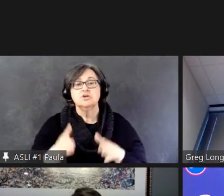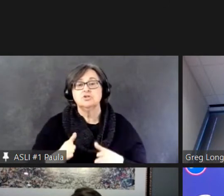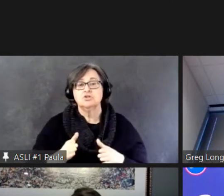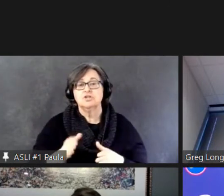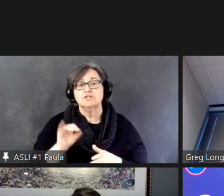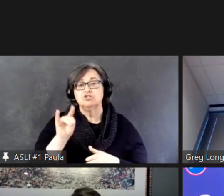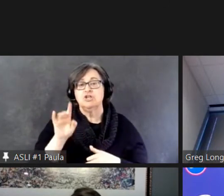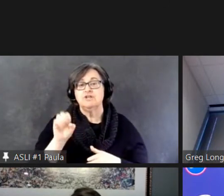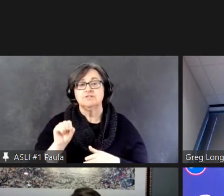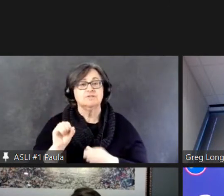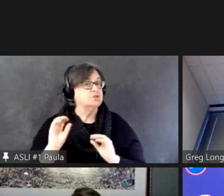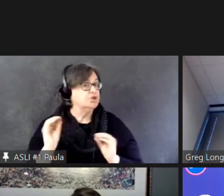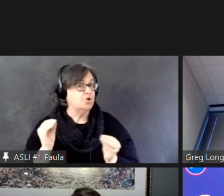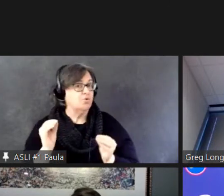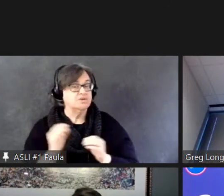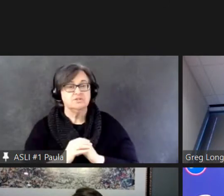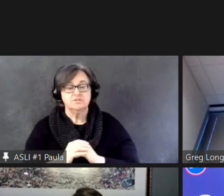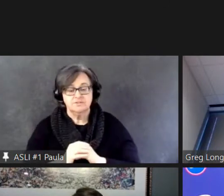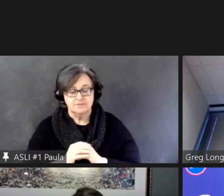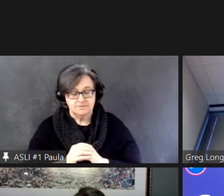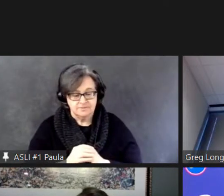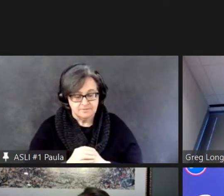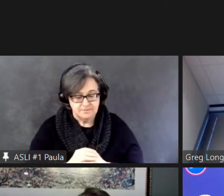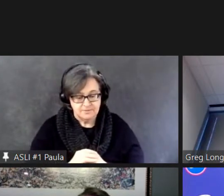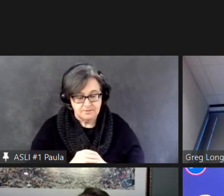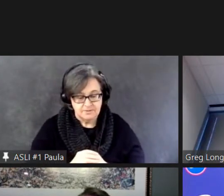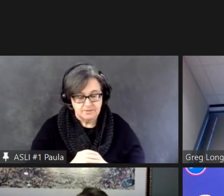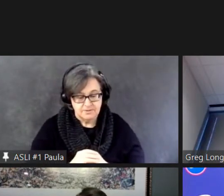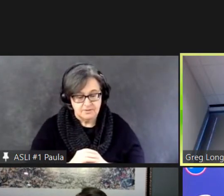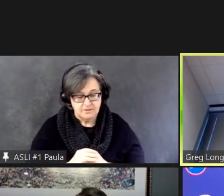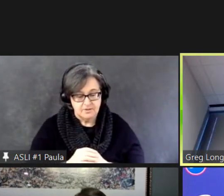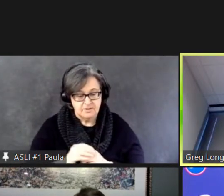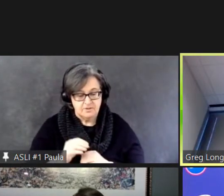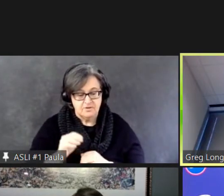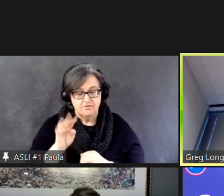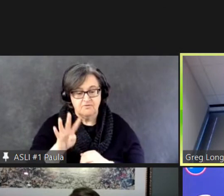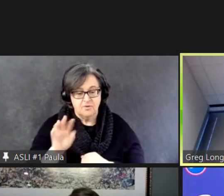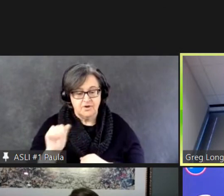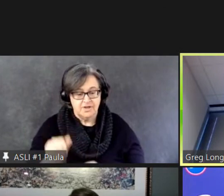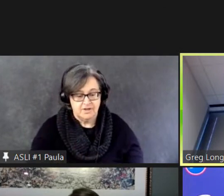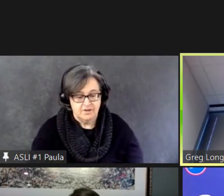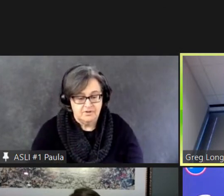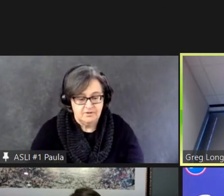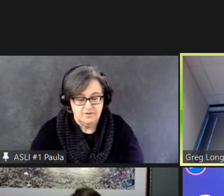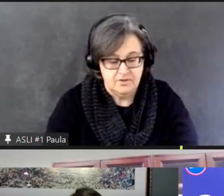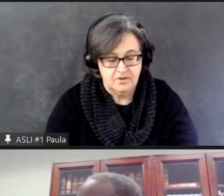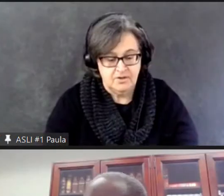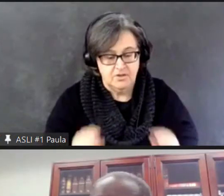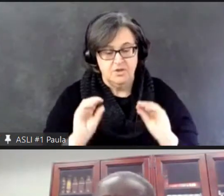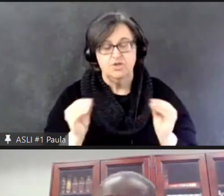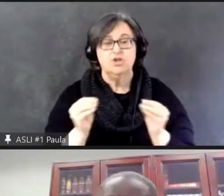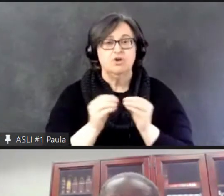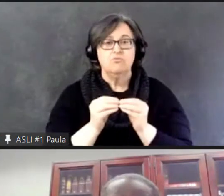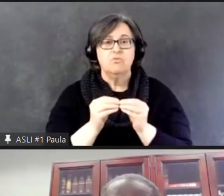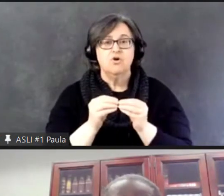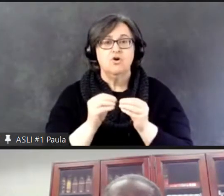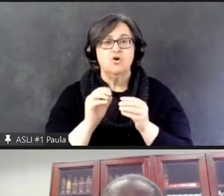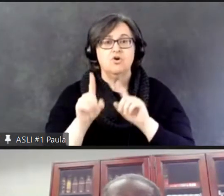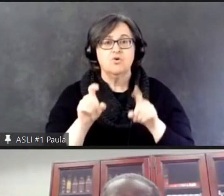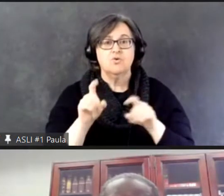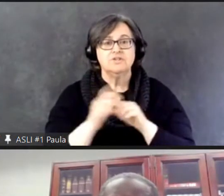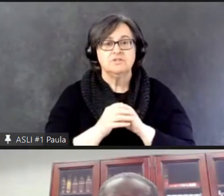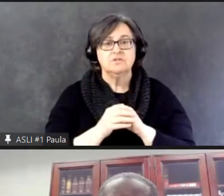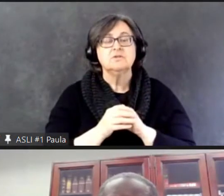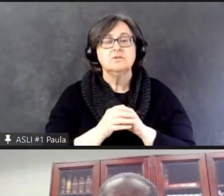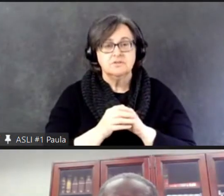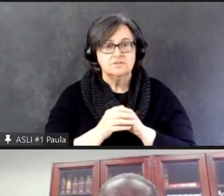Director Jakes. No questions. Okay, 4A, Kevin. If there are no further questions on the contracts, may I have leave to place the